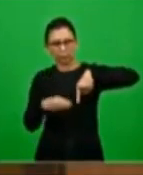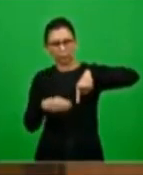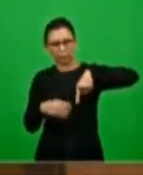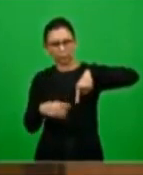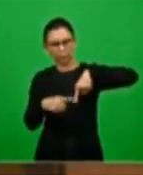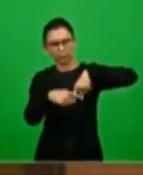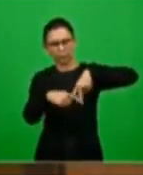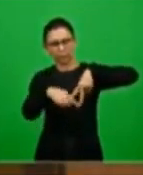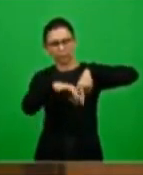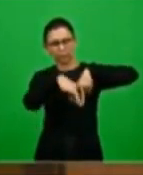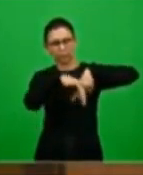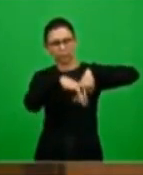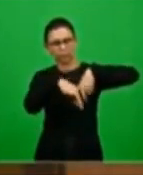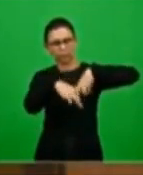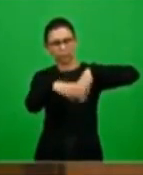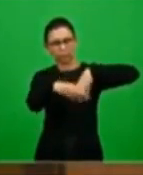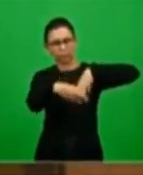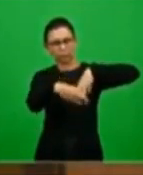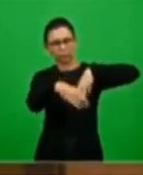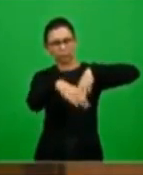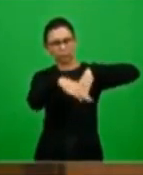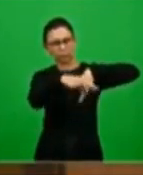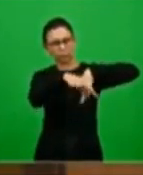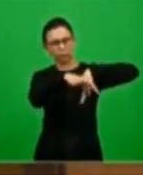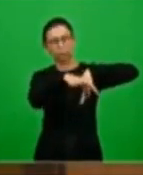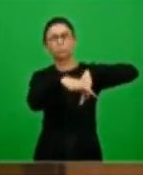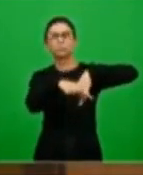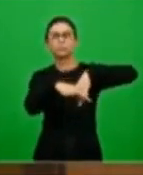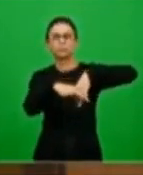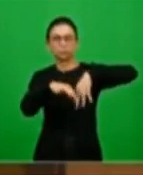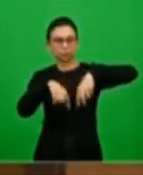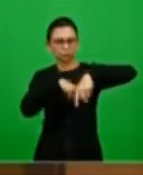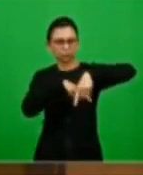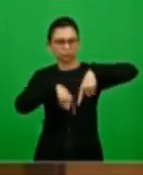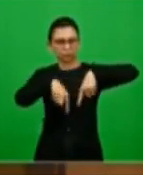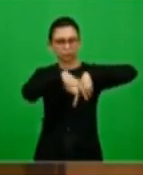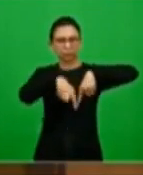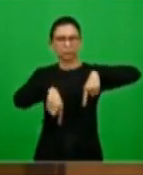and a ring. So around the,